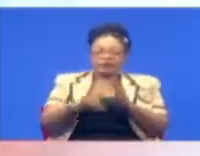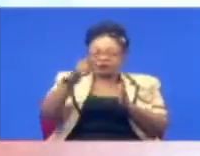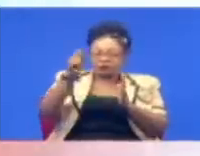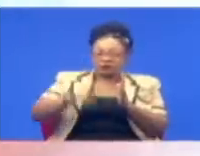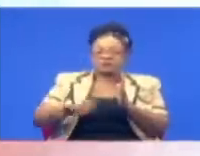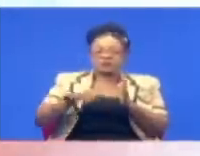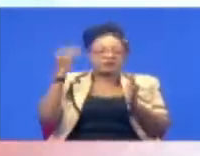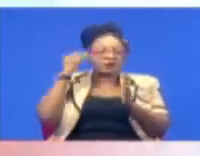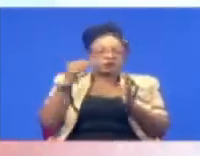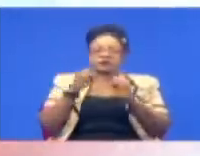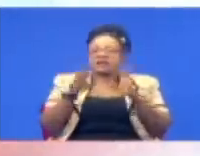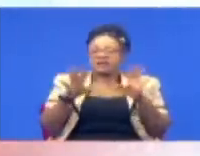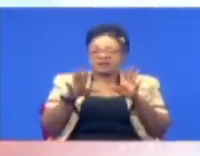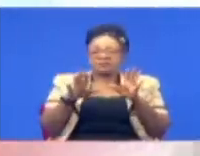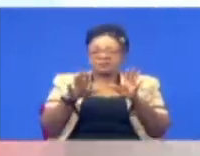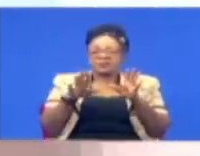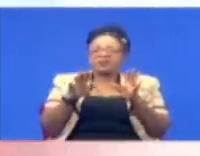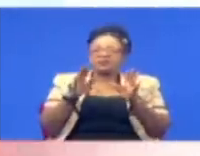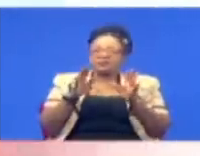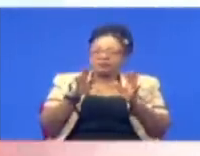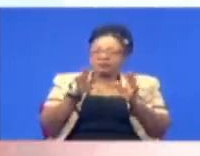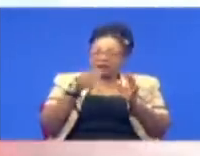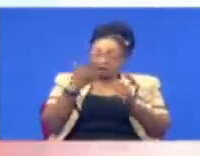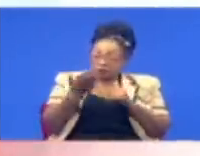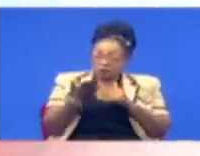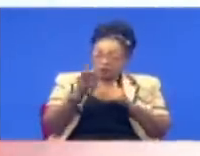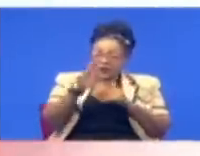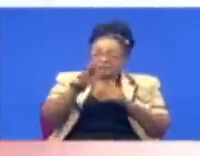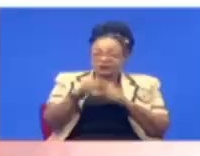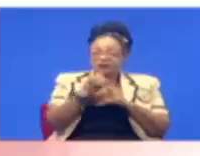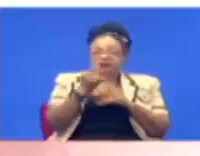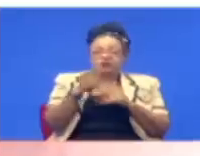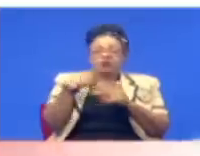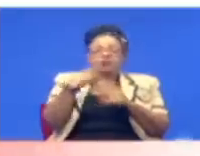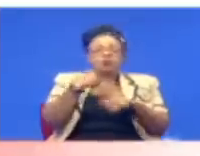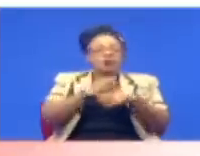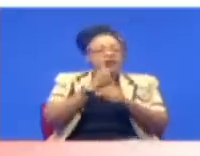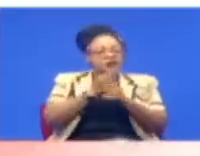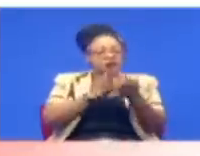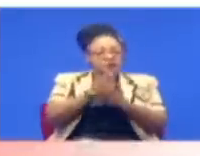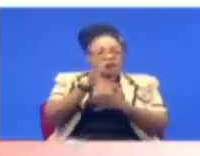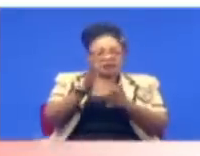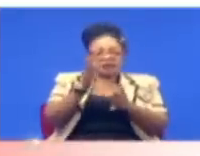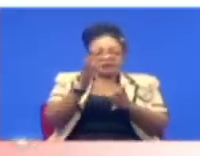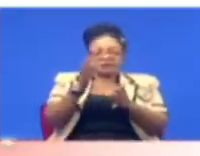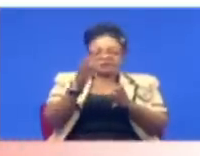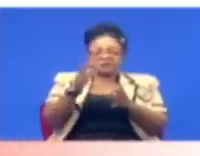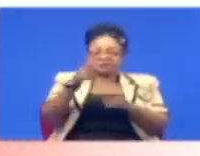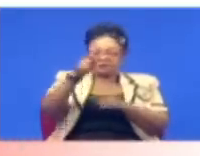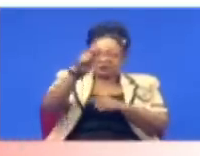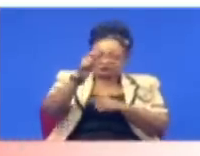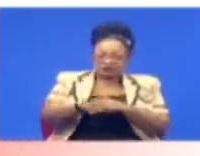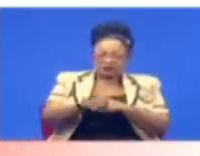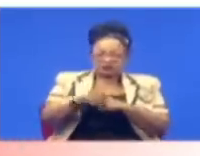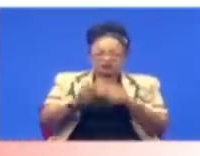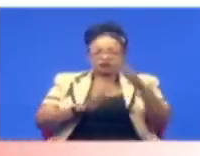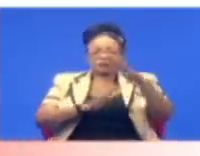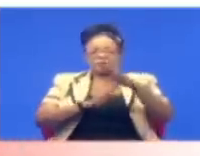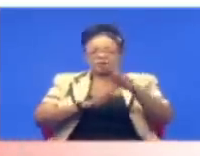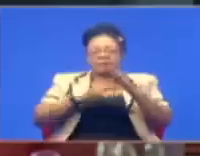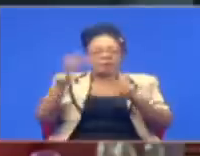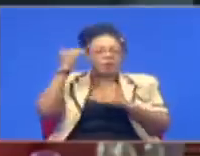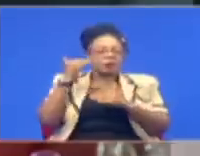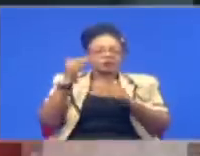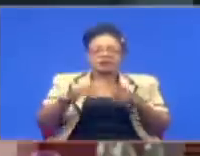of the court. Are you a Chief Justice? Who will ensure judges of the Supreme Court render their